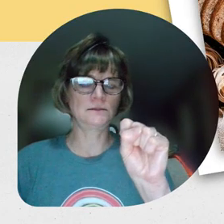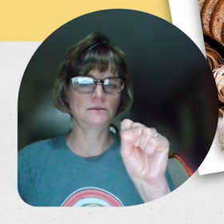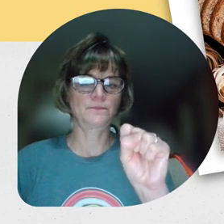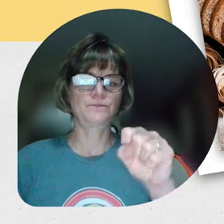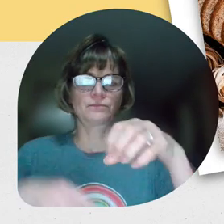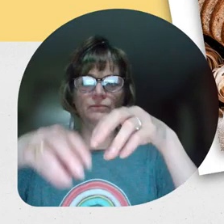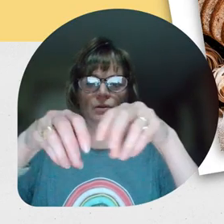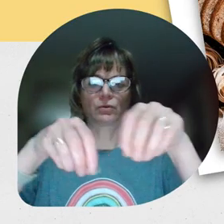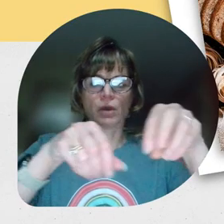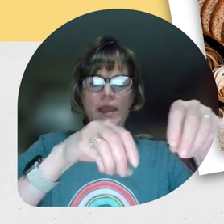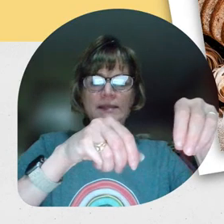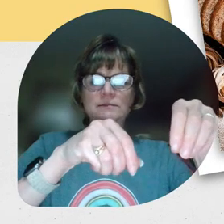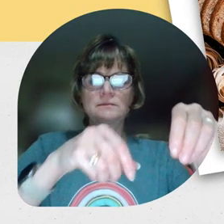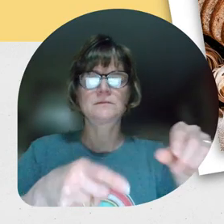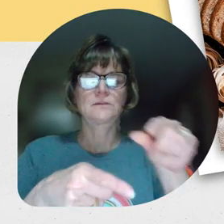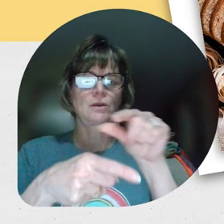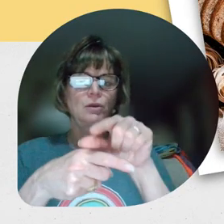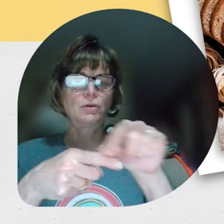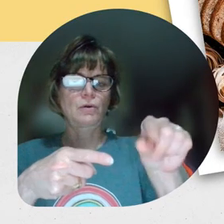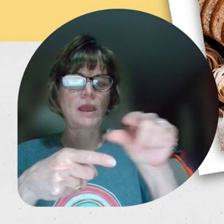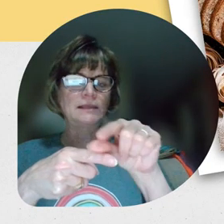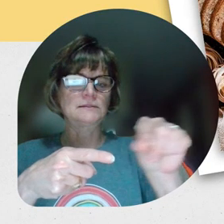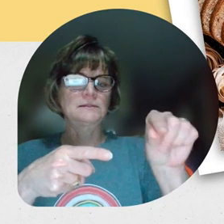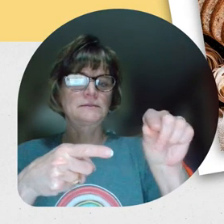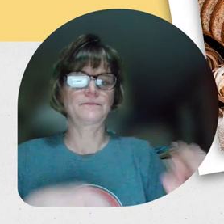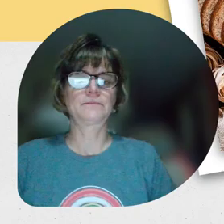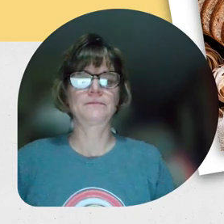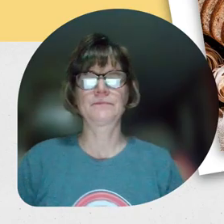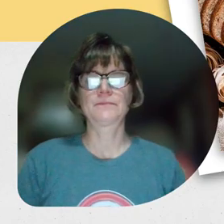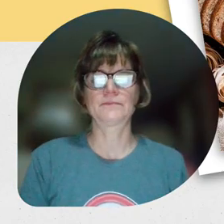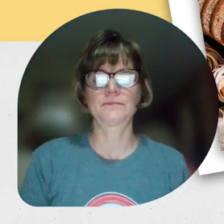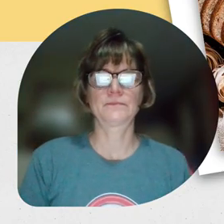grain, grain, grain.